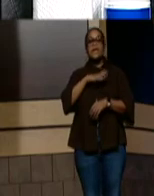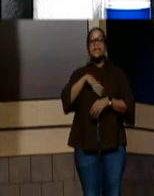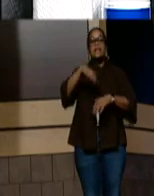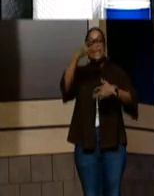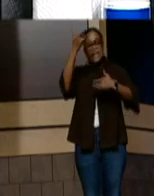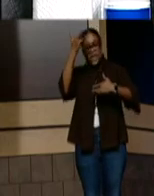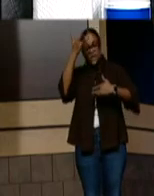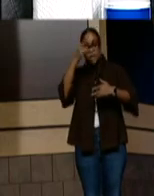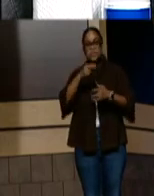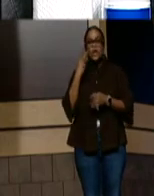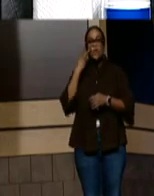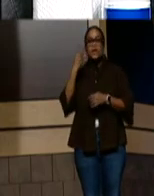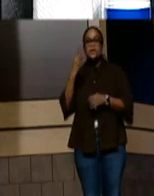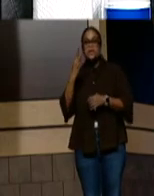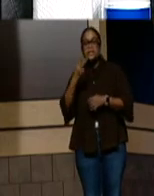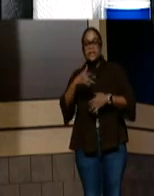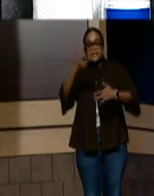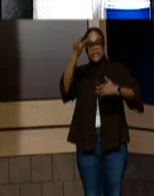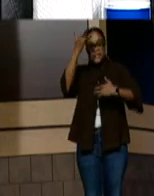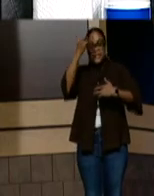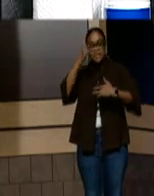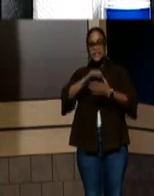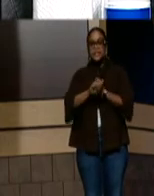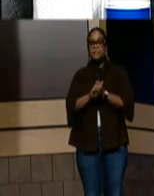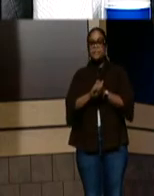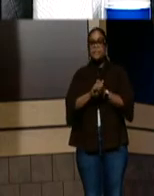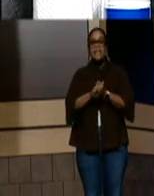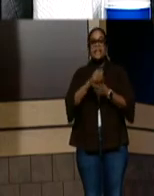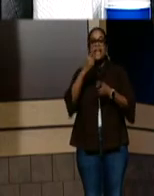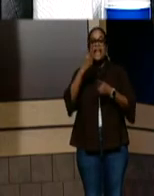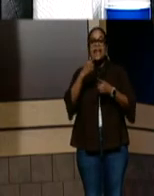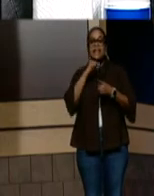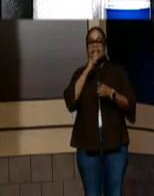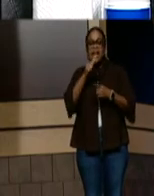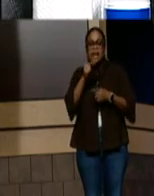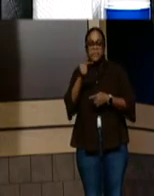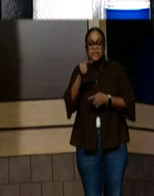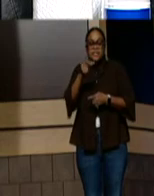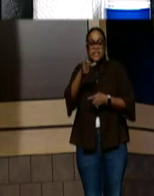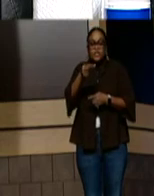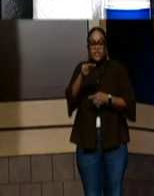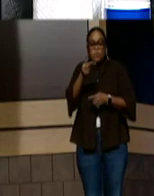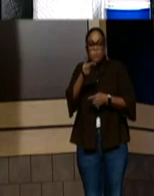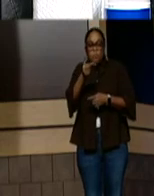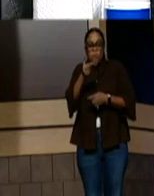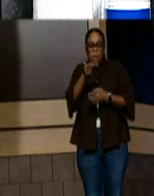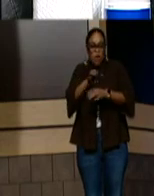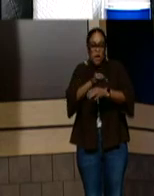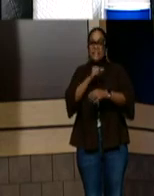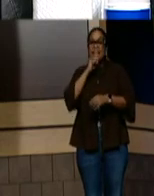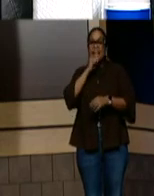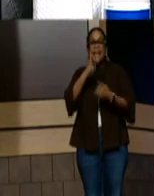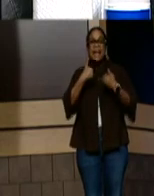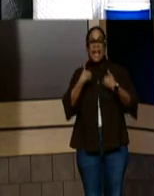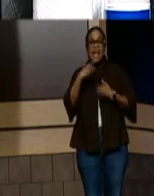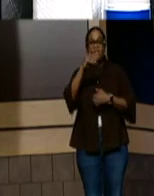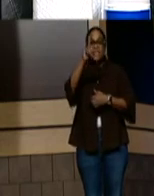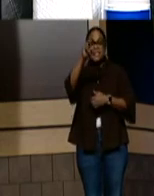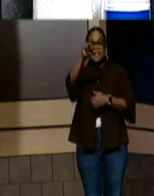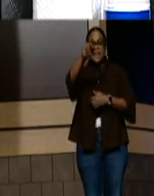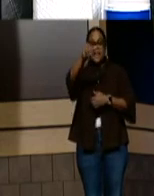this virus. Viruses are, again, they're not bacteria. They're even smaller than bacteria, so they don't even carry DNA. They carry